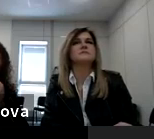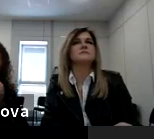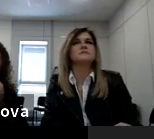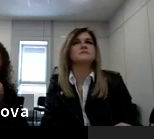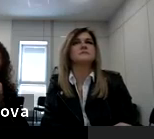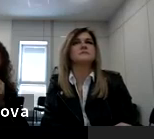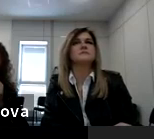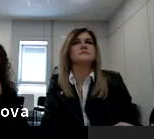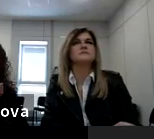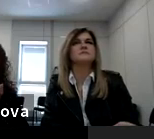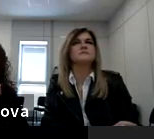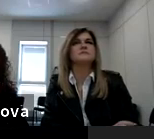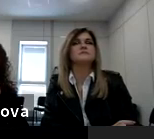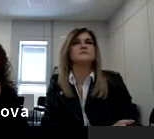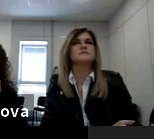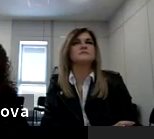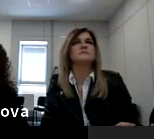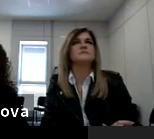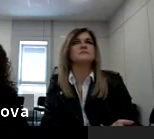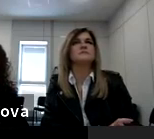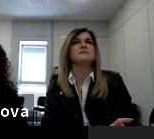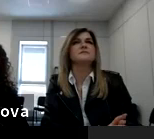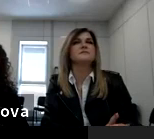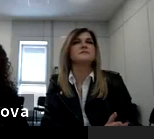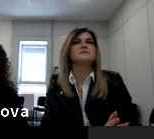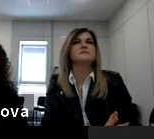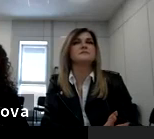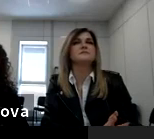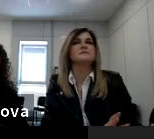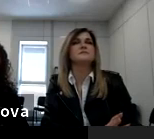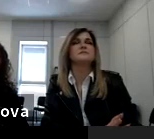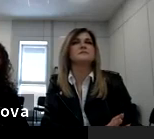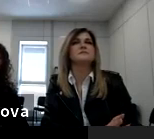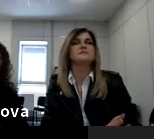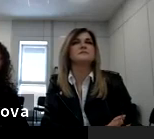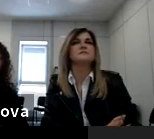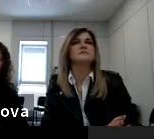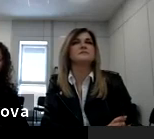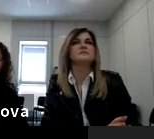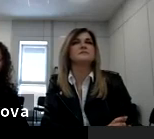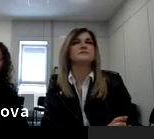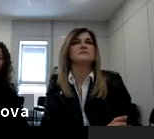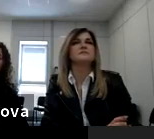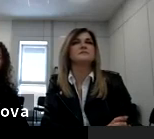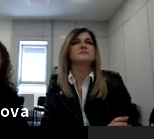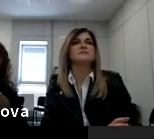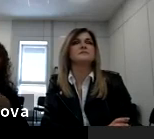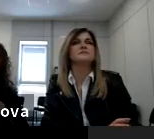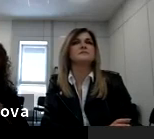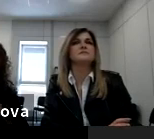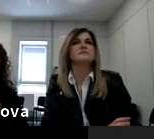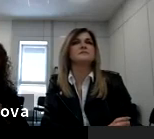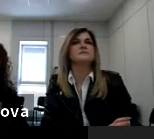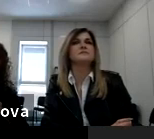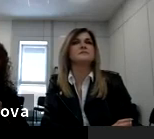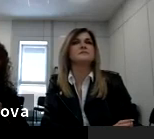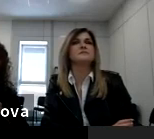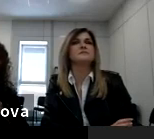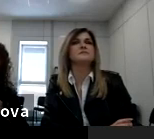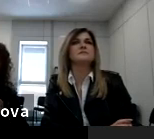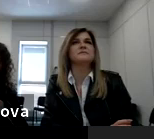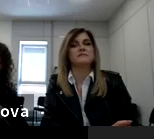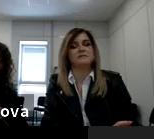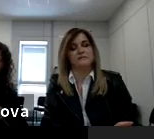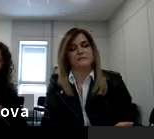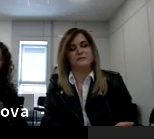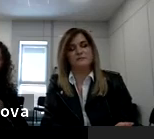course, almost everywhere, in every optics, we use diffuser glass because it is very small.